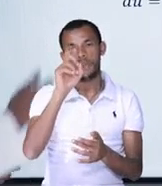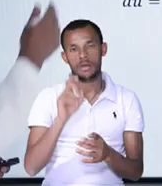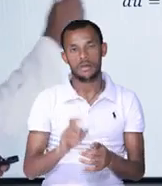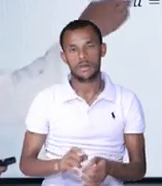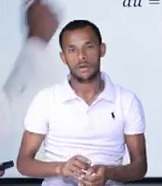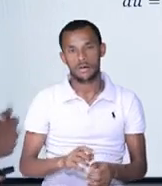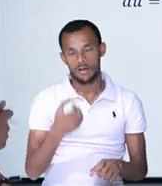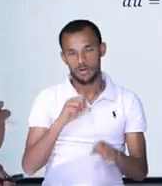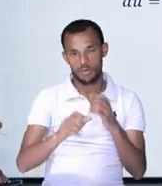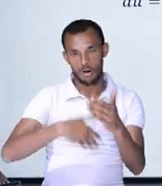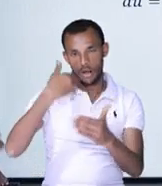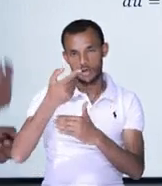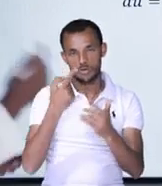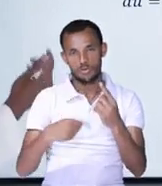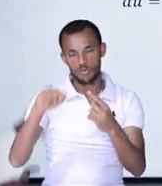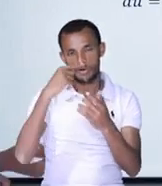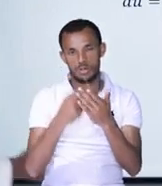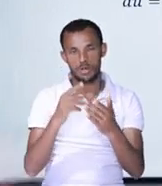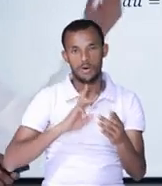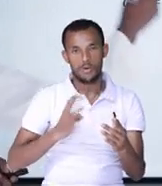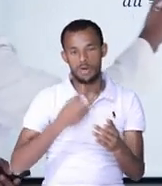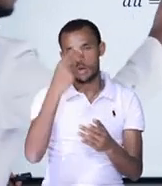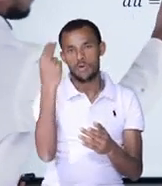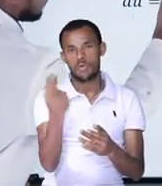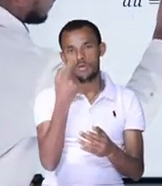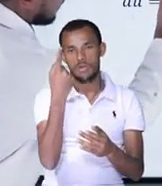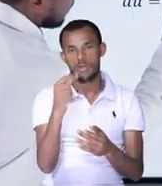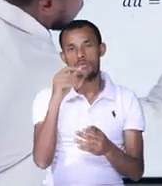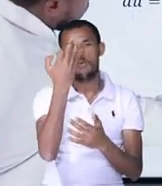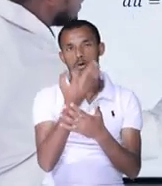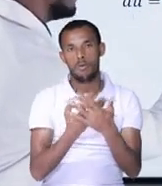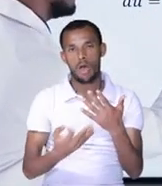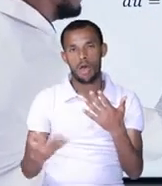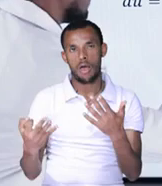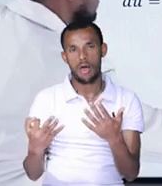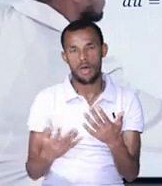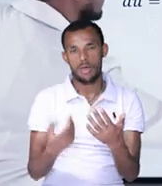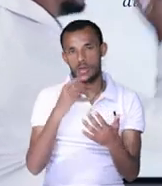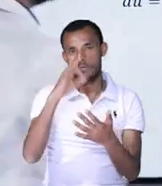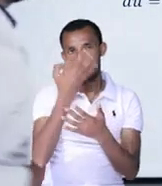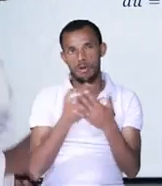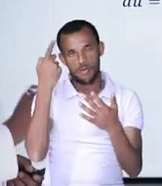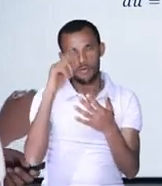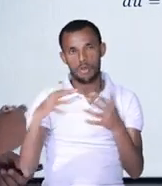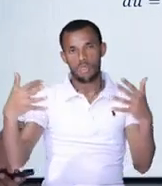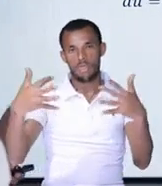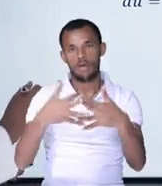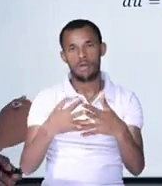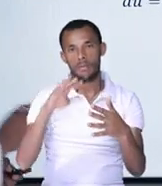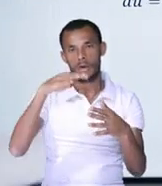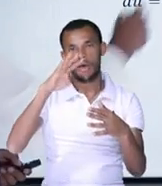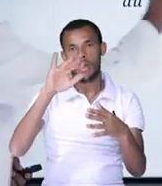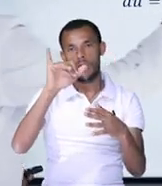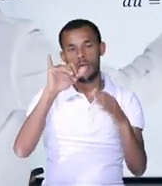So next to this, apply the formula. The formula for integration by